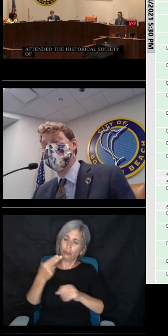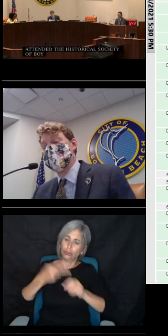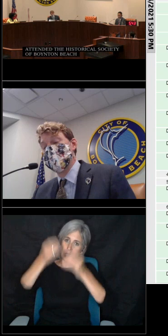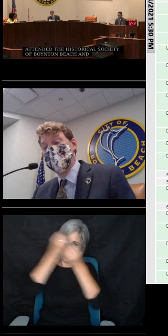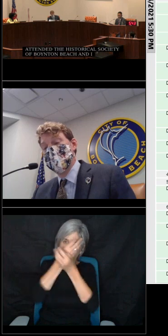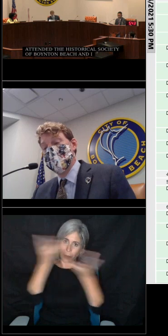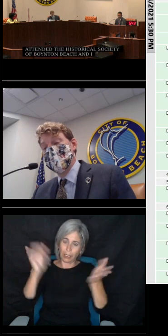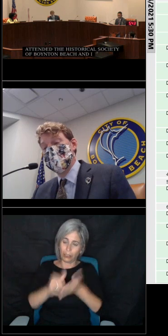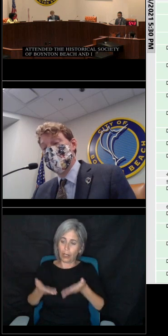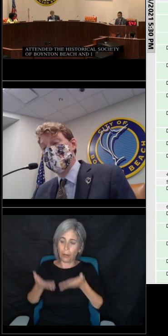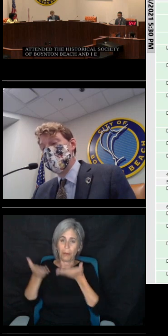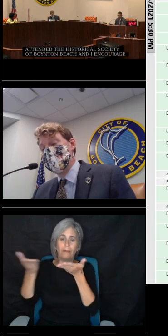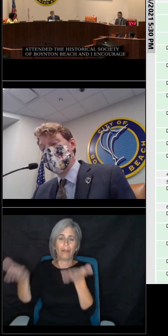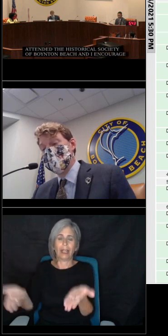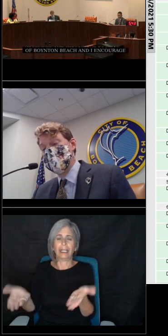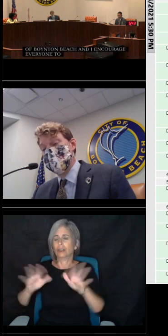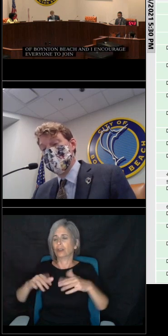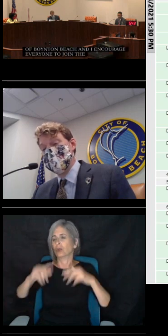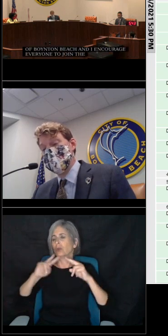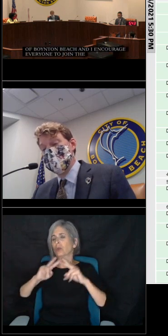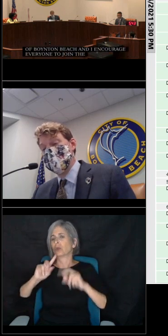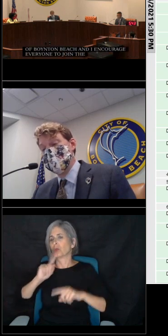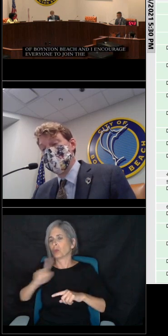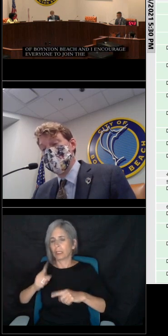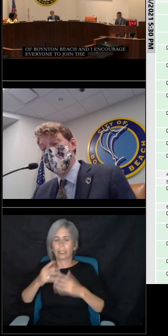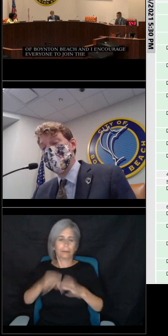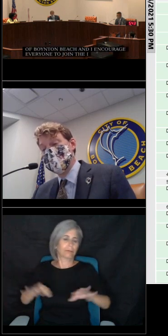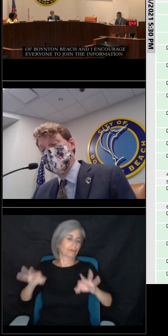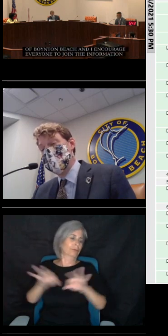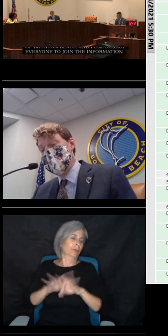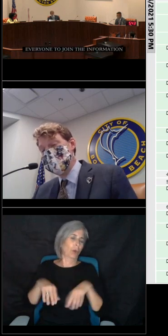that they're providing is extremely relevant and